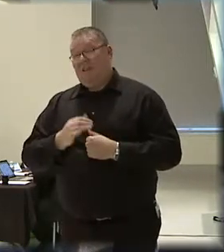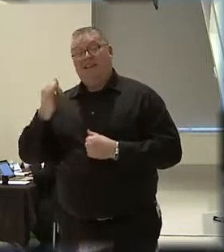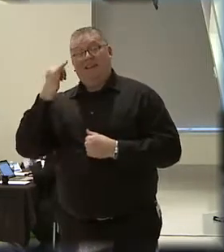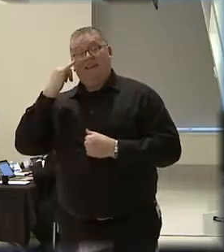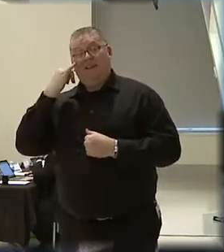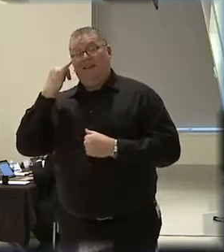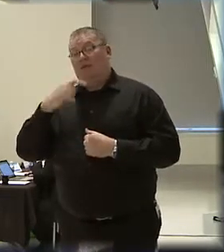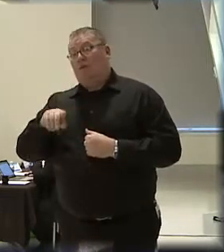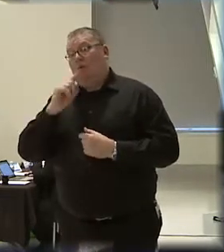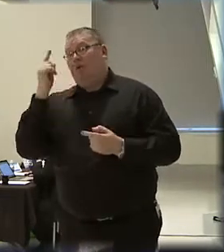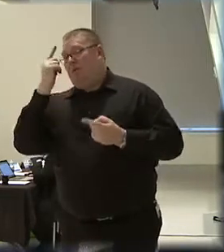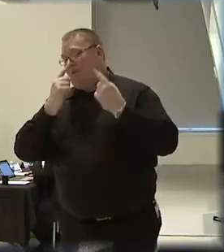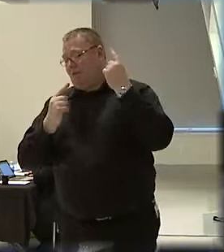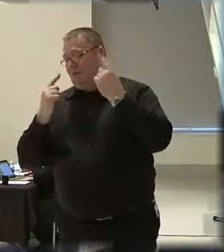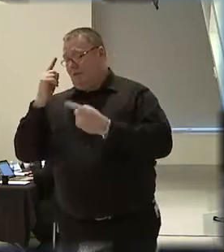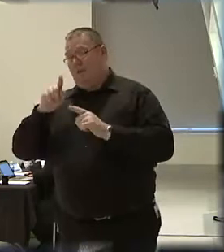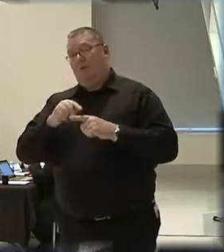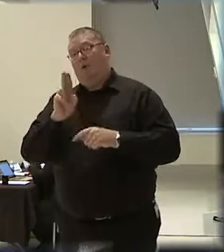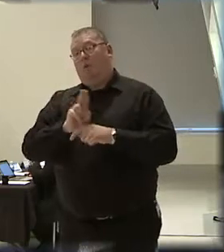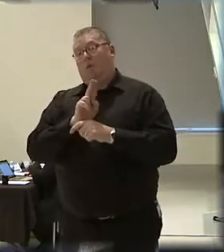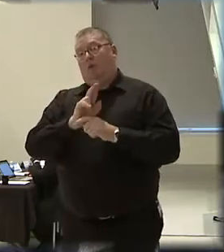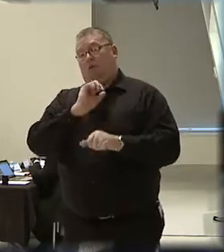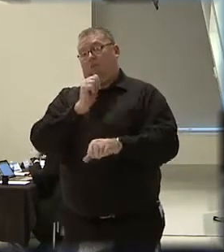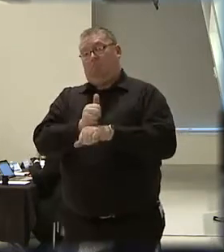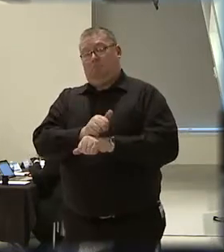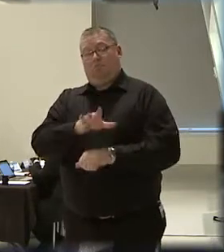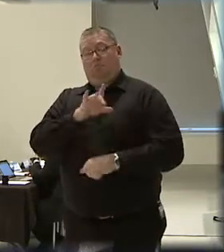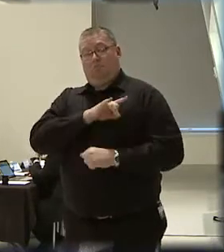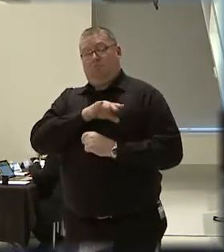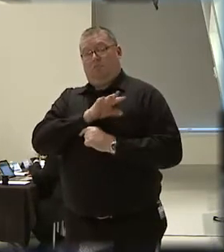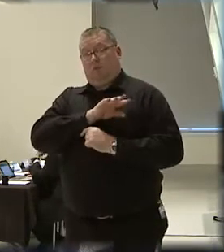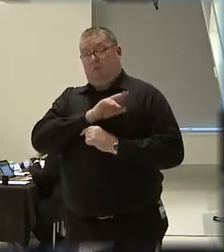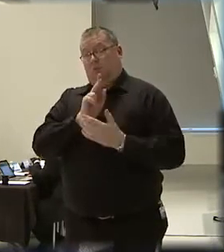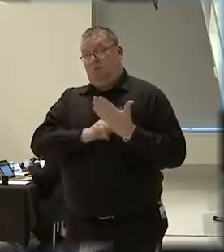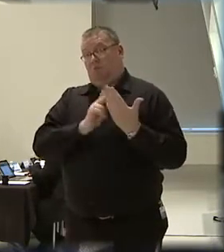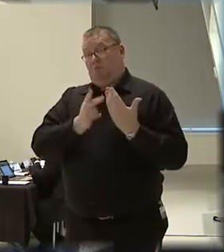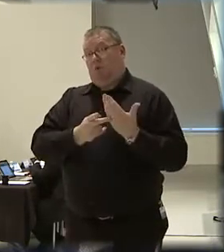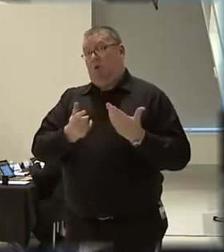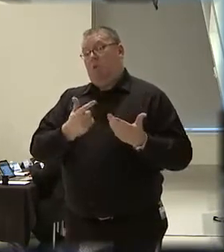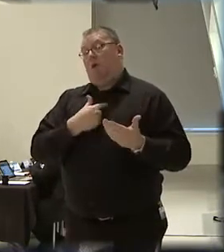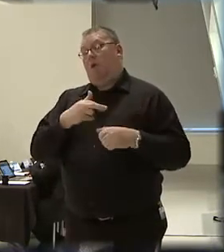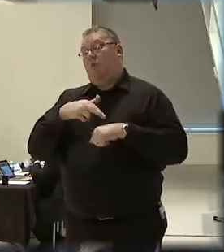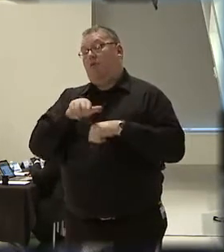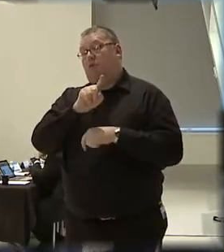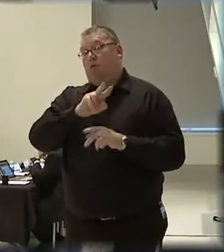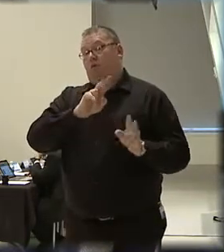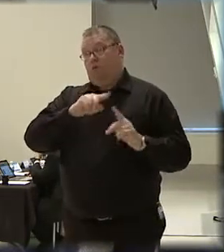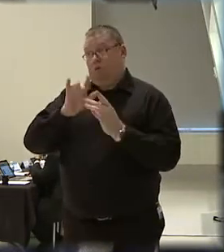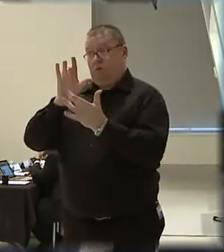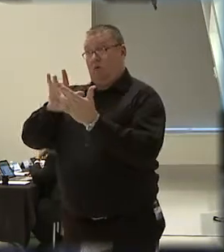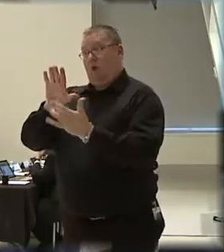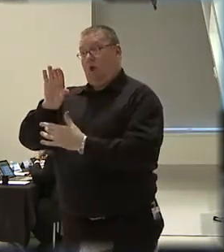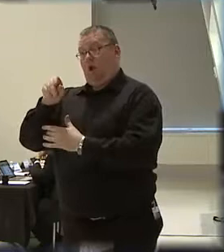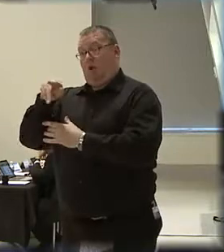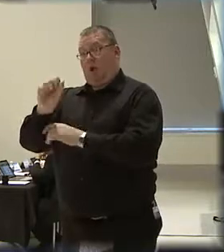you're thinking about implementing a body camera program, I will refer you to the COPS office and Police Executive Research Forum